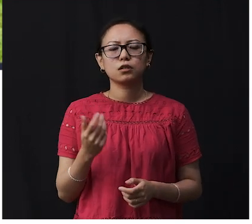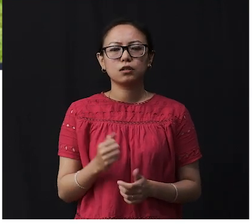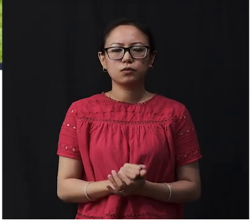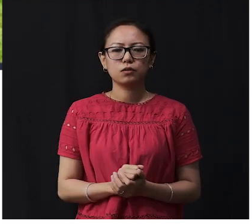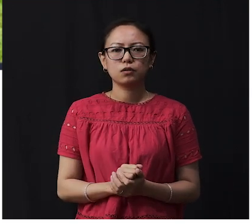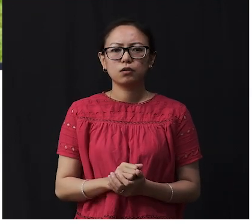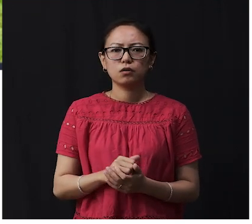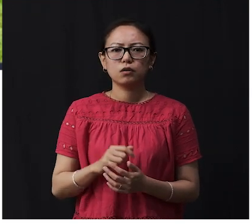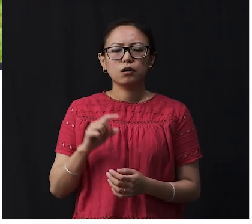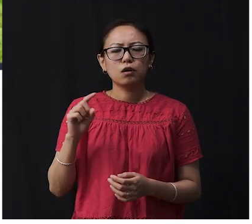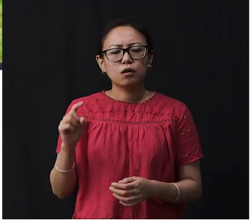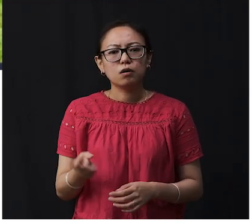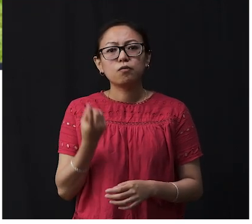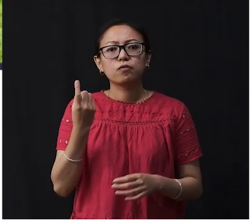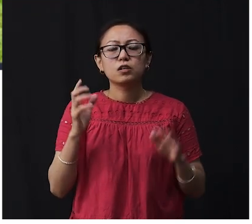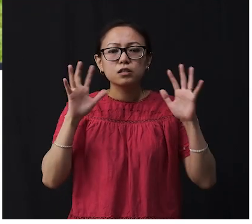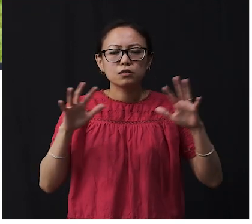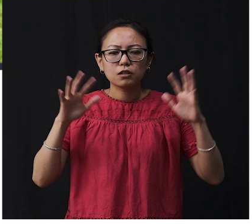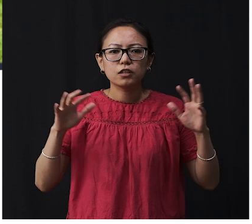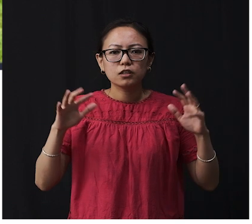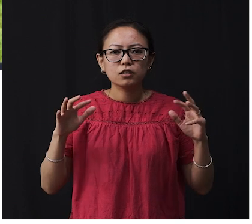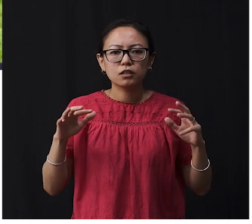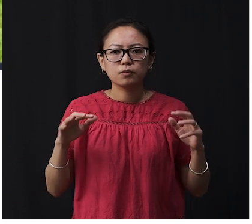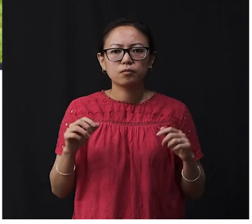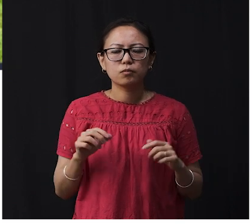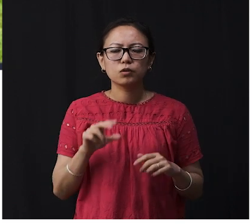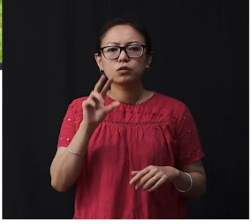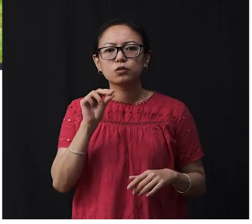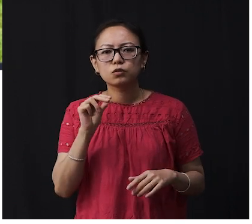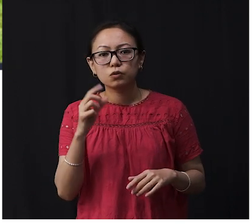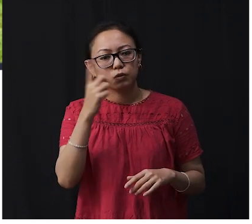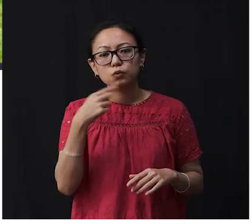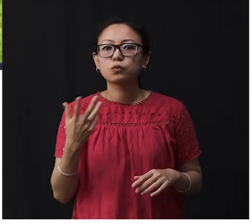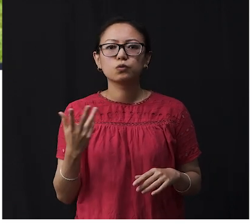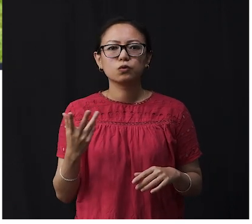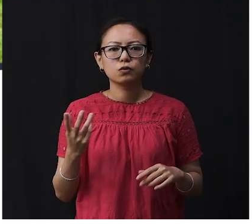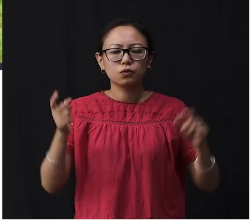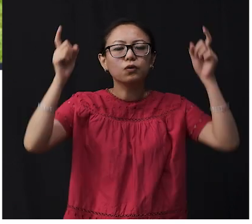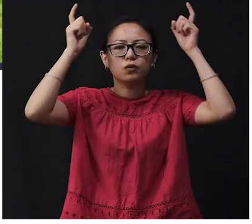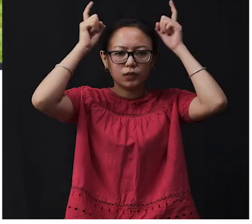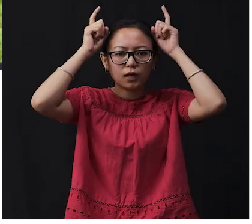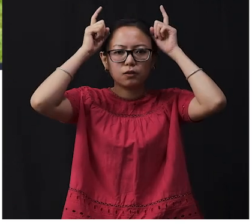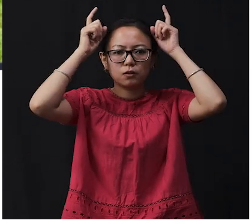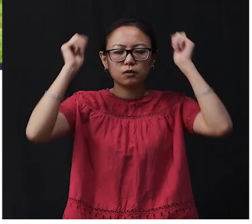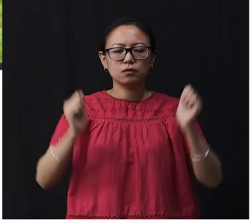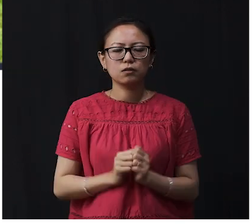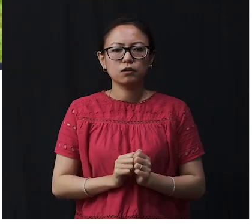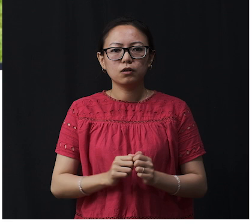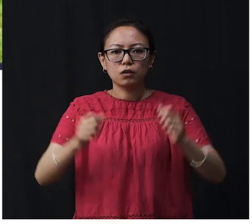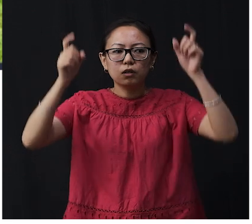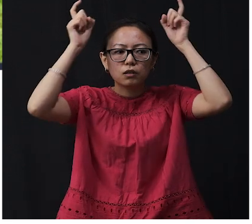first animal to speak, the cow spoke first. That means the cow first said, the